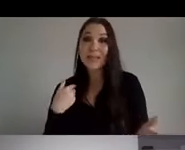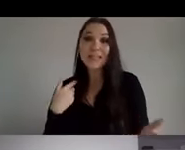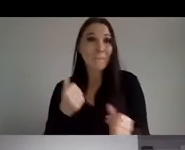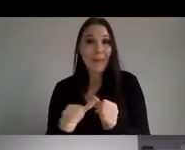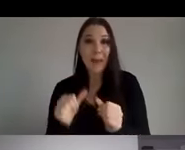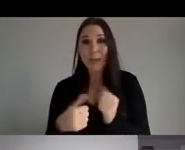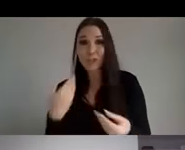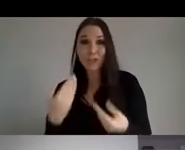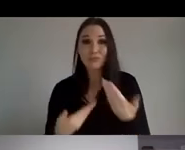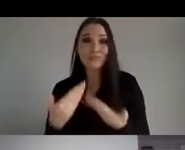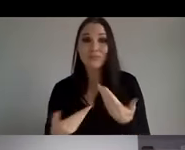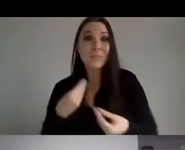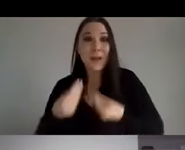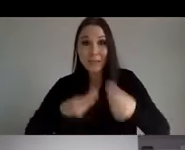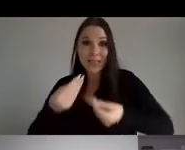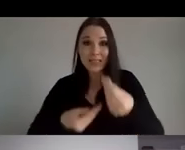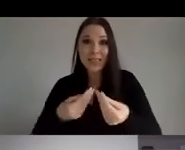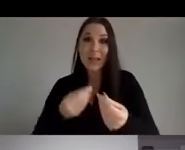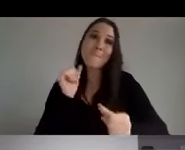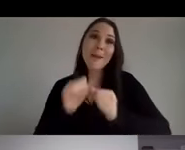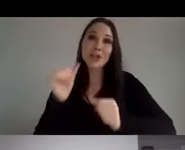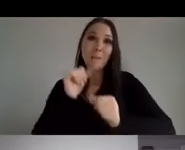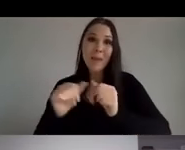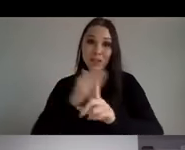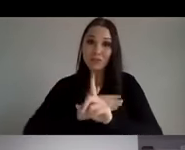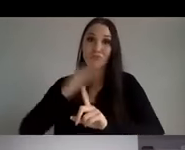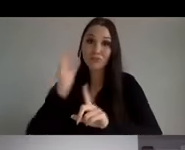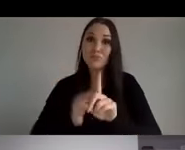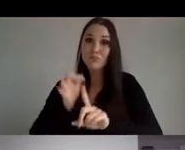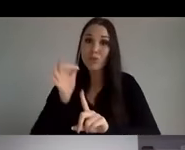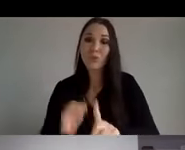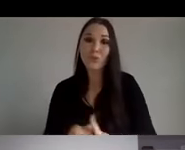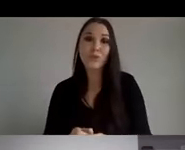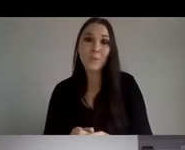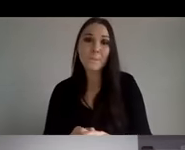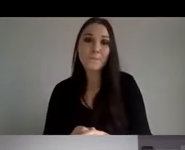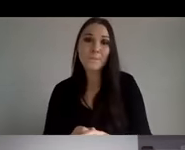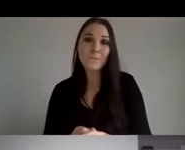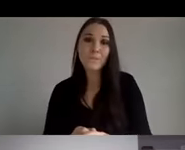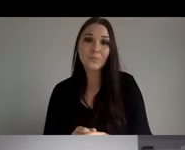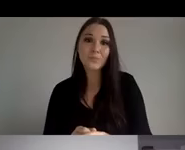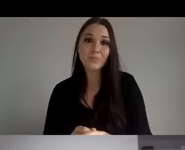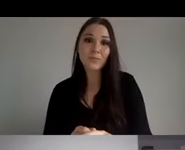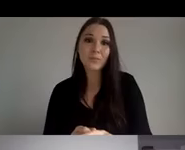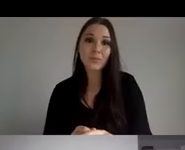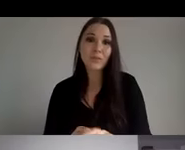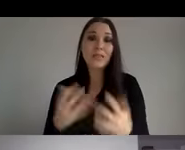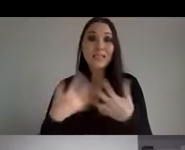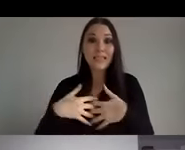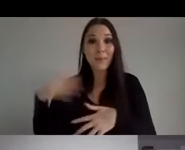better, and that's also very important. You can get an SLB for a pure ML-based system. I saw that in the